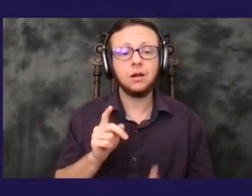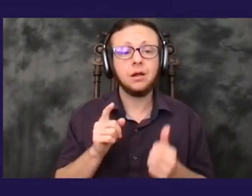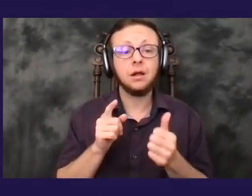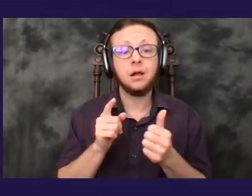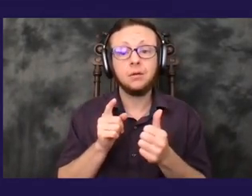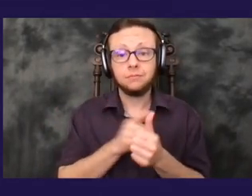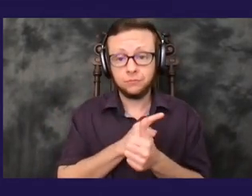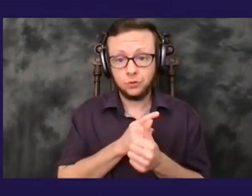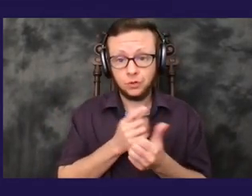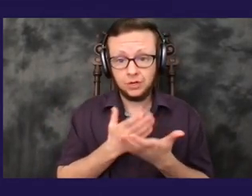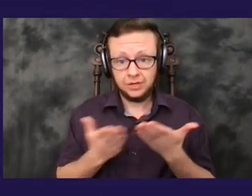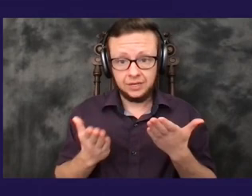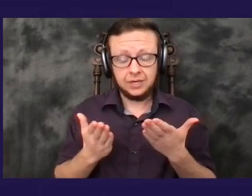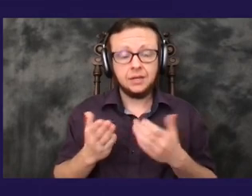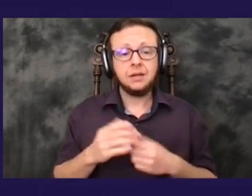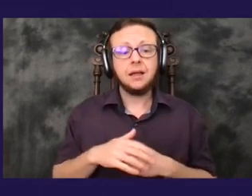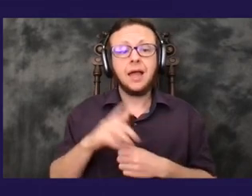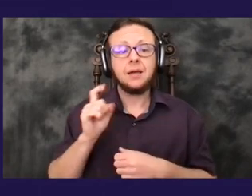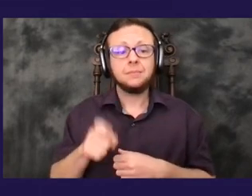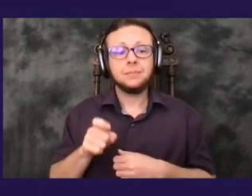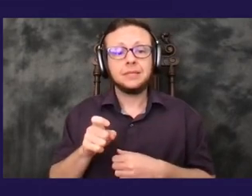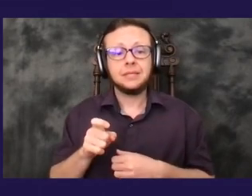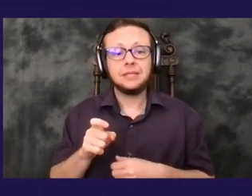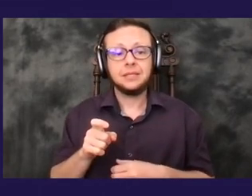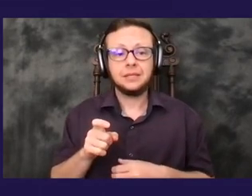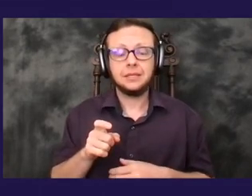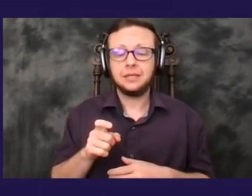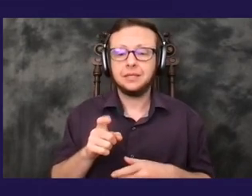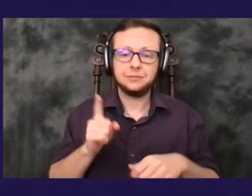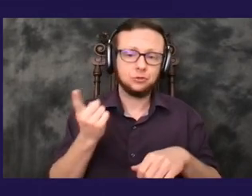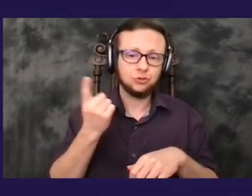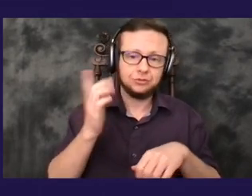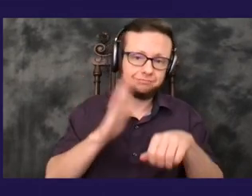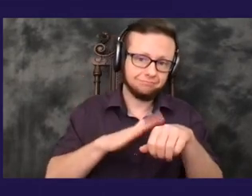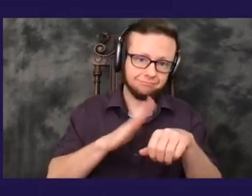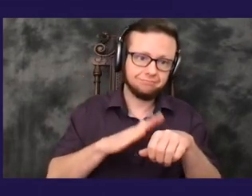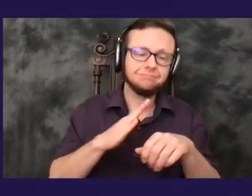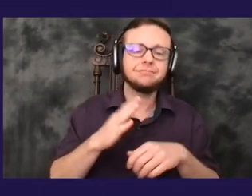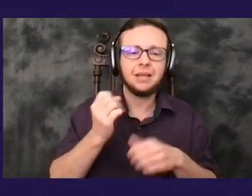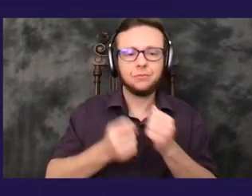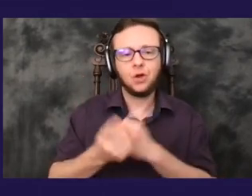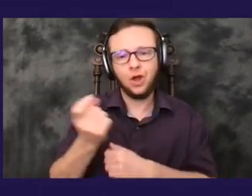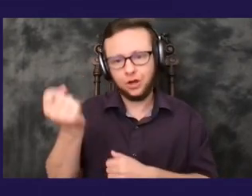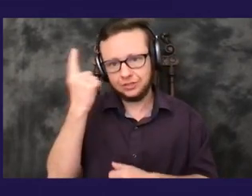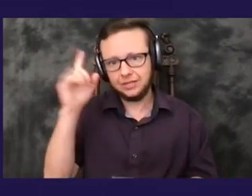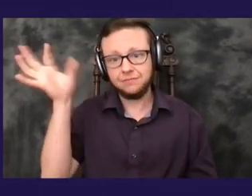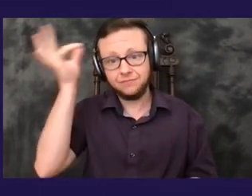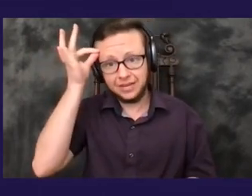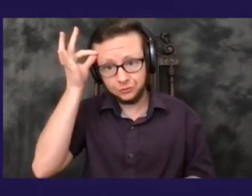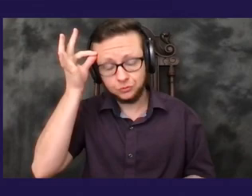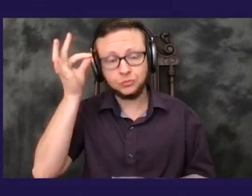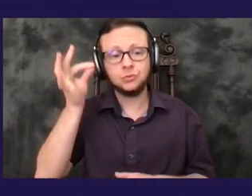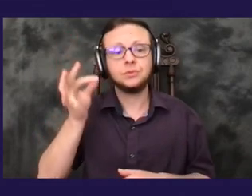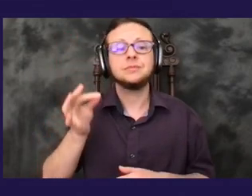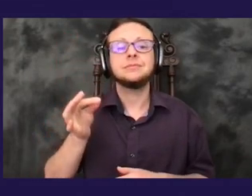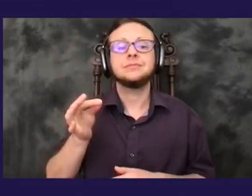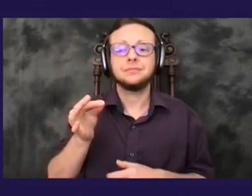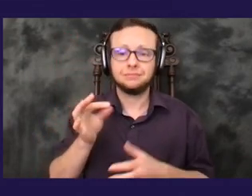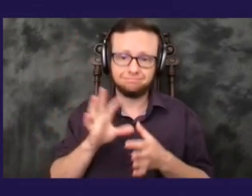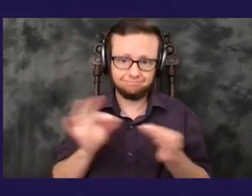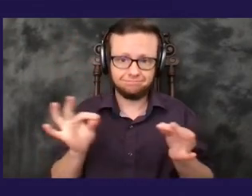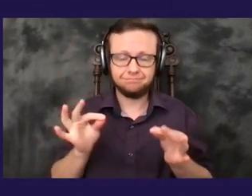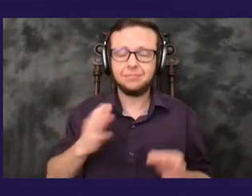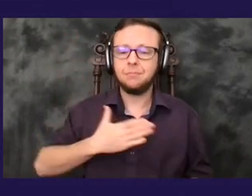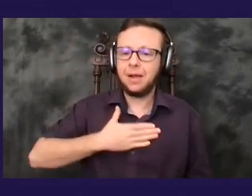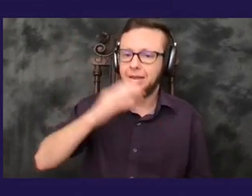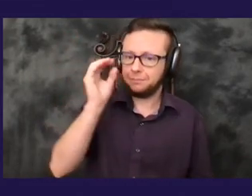So, my first task has to be a disclaimer, and everybody understands the federal disclaimers that what I'm about to say is my own opinion and is not